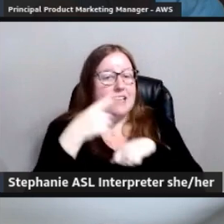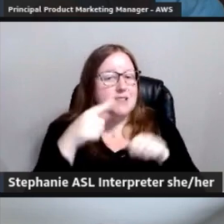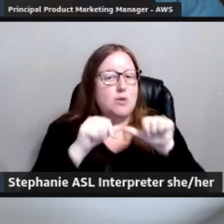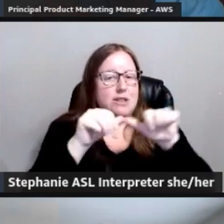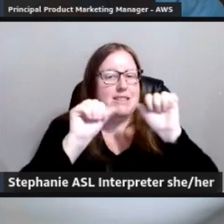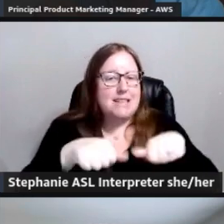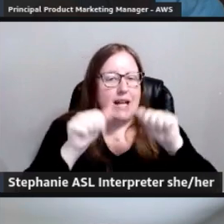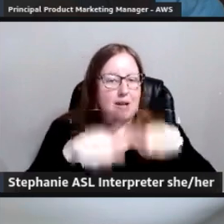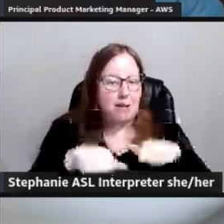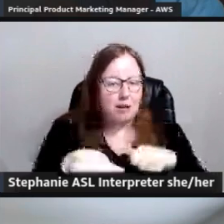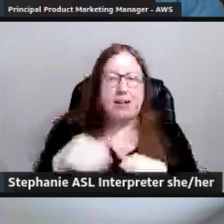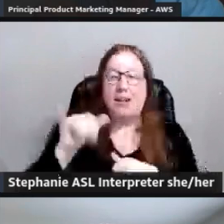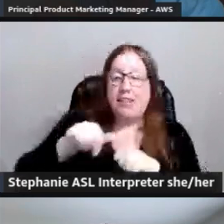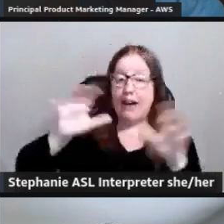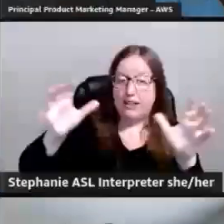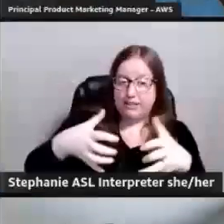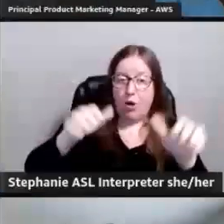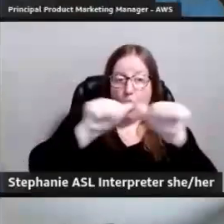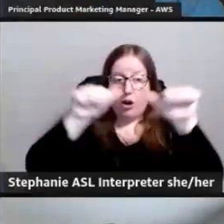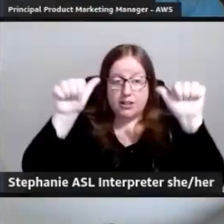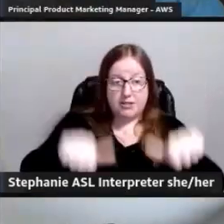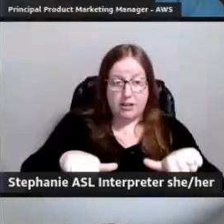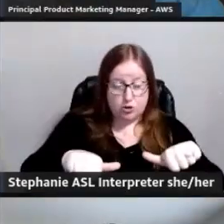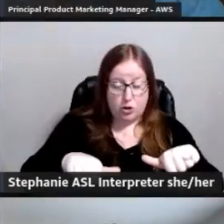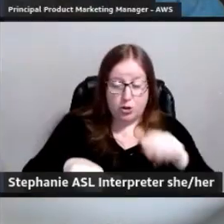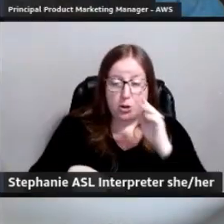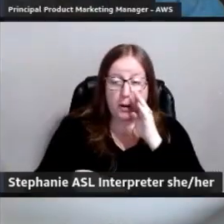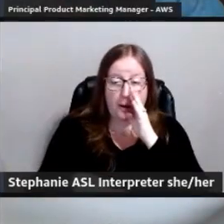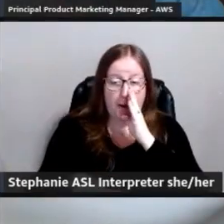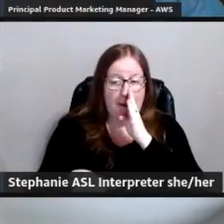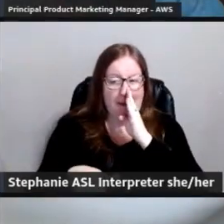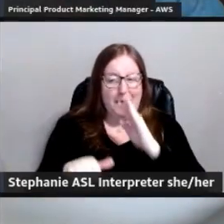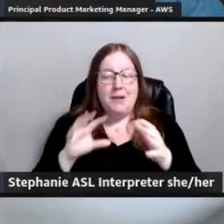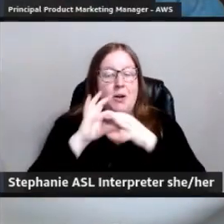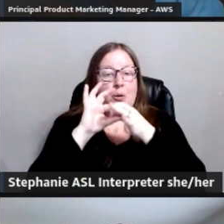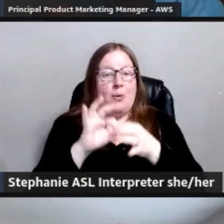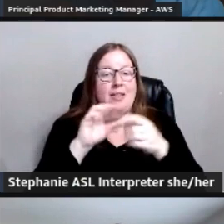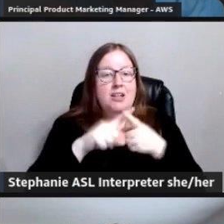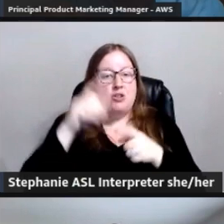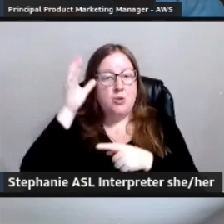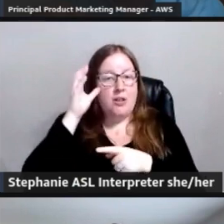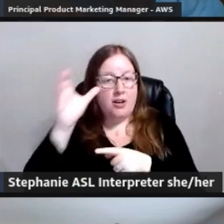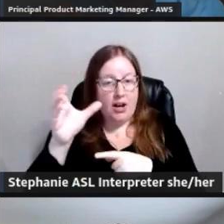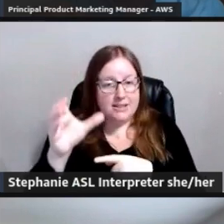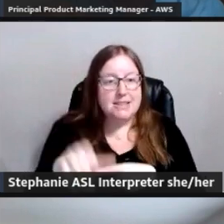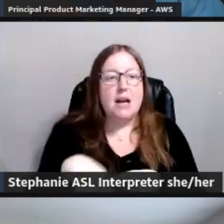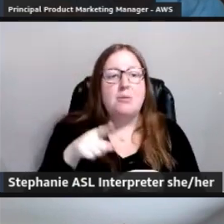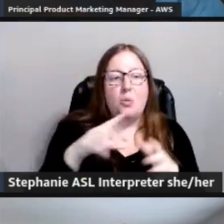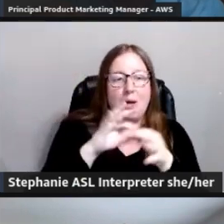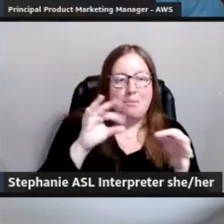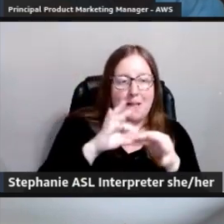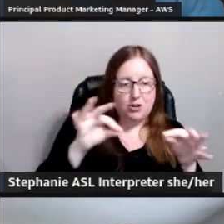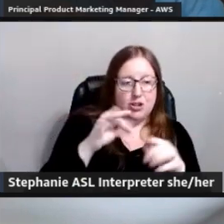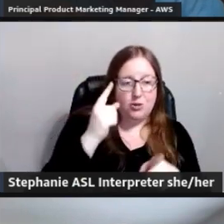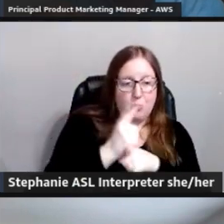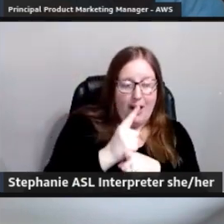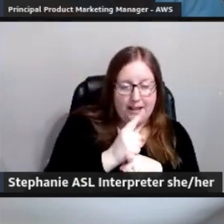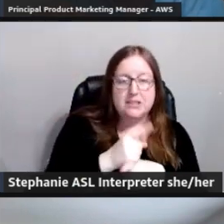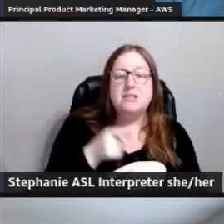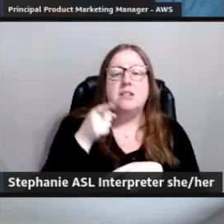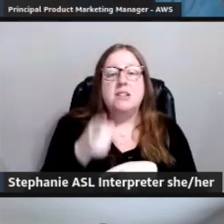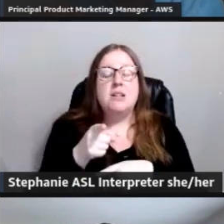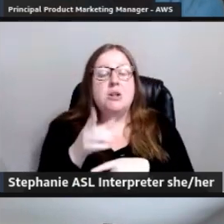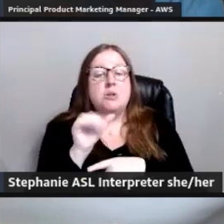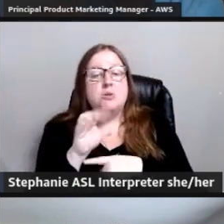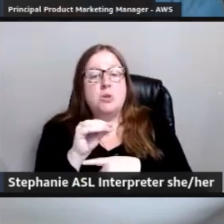is a set of architecture around all the concepts that Jana mentioned, right? Like the challenges with data. This makes